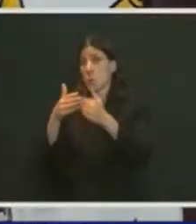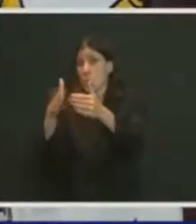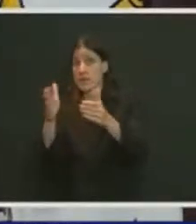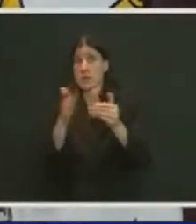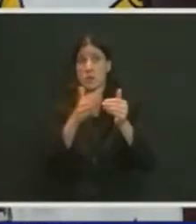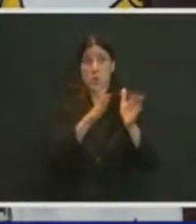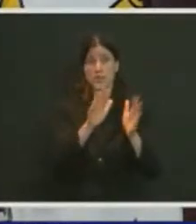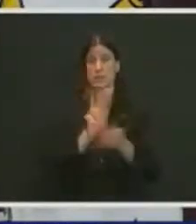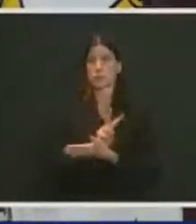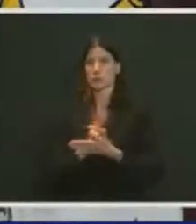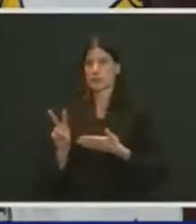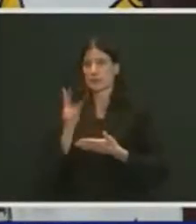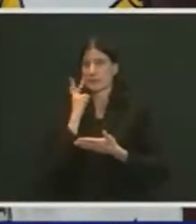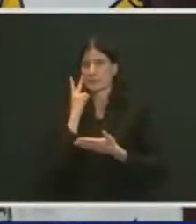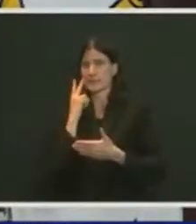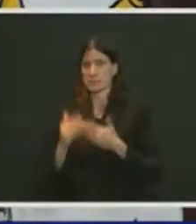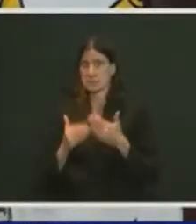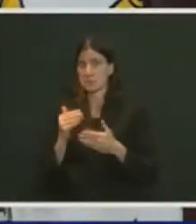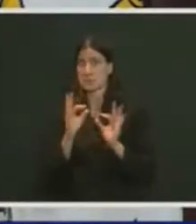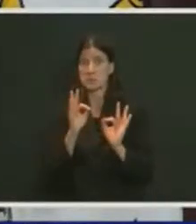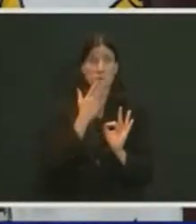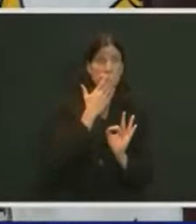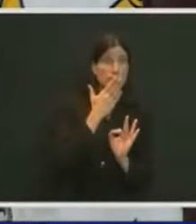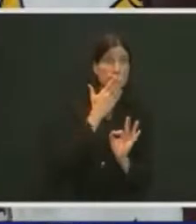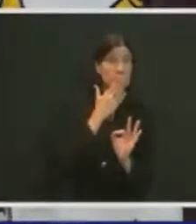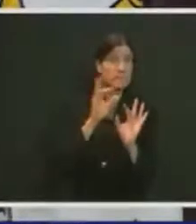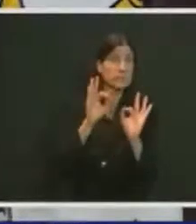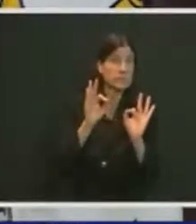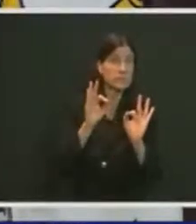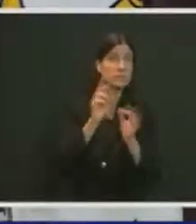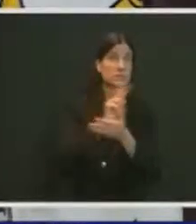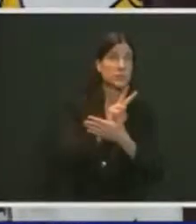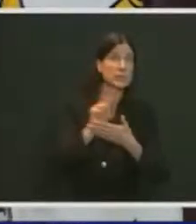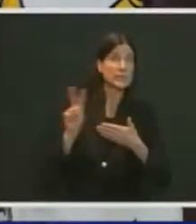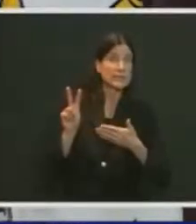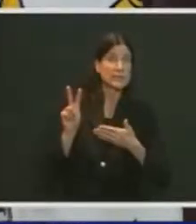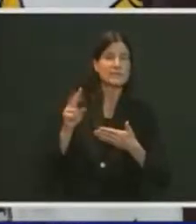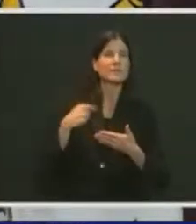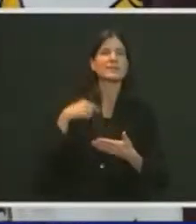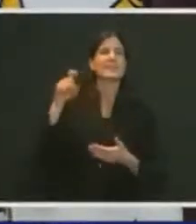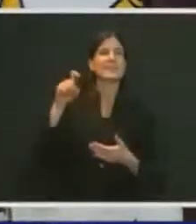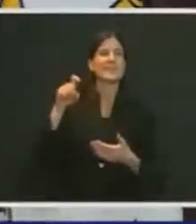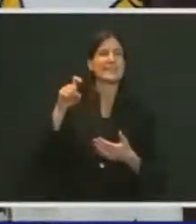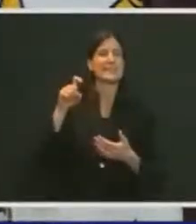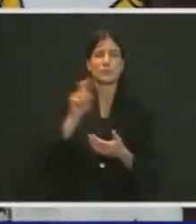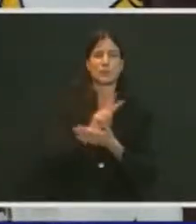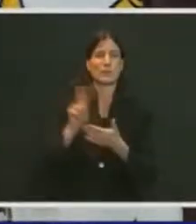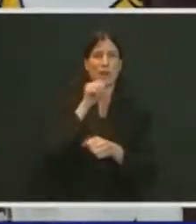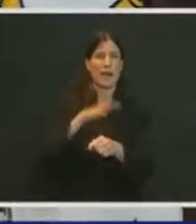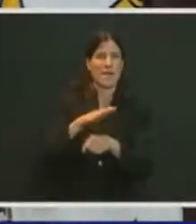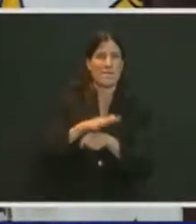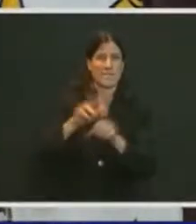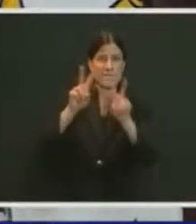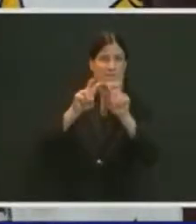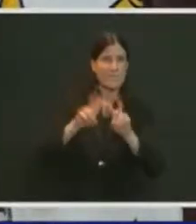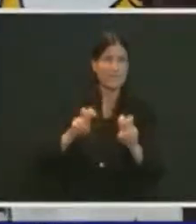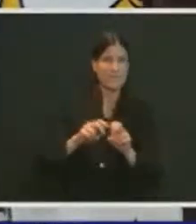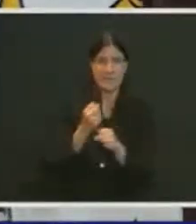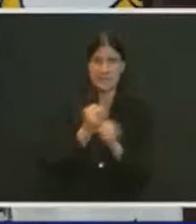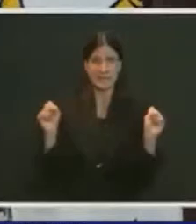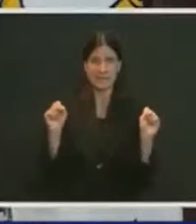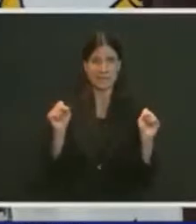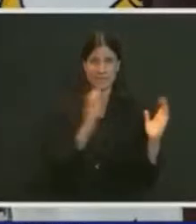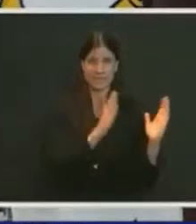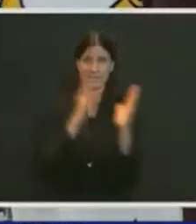for about 2 weeks because you don't know the impact of those things until you've observed them for a couple of